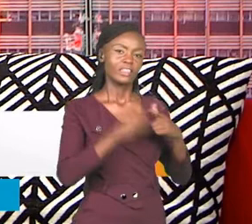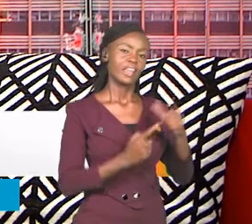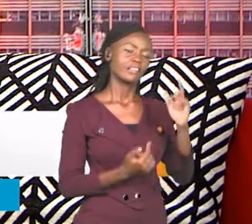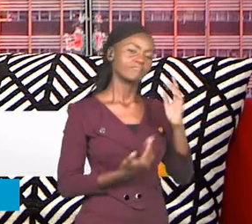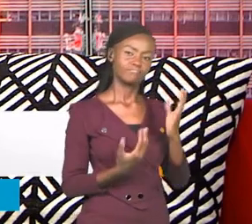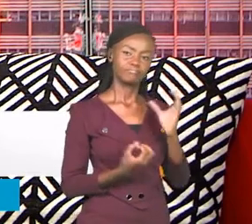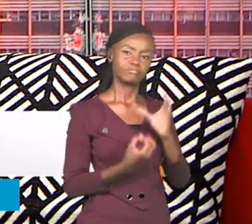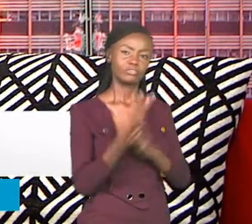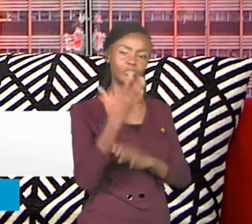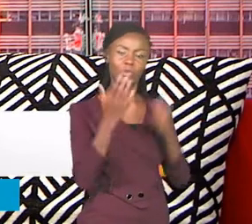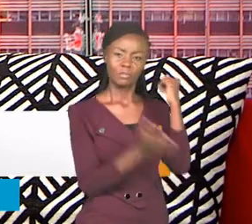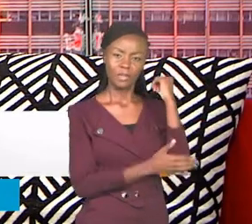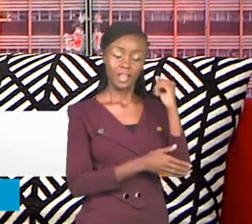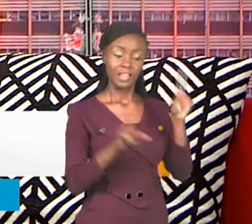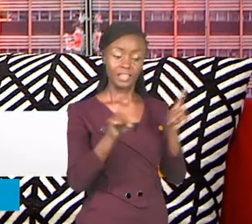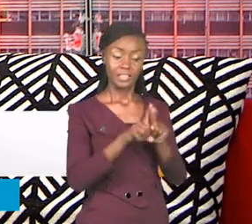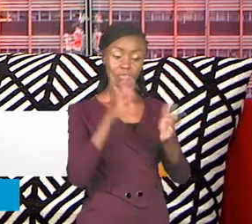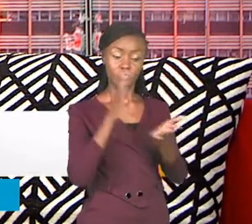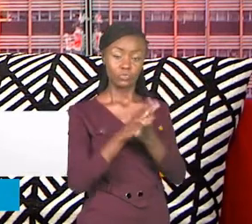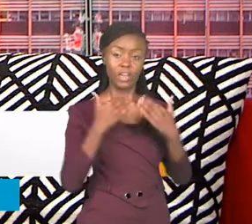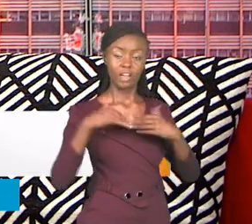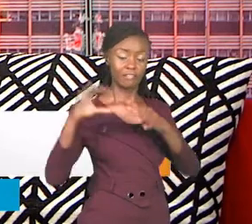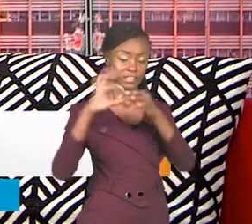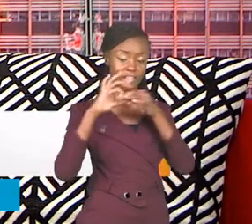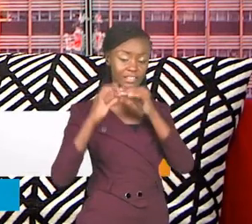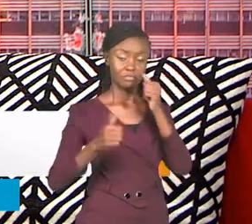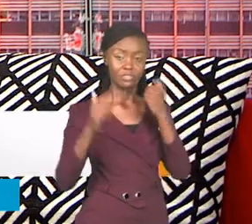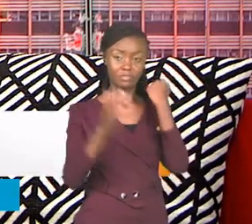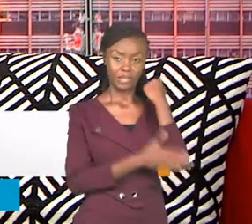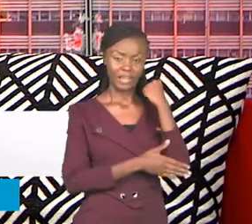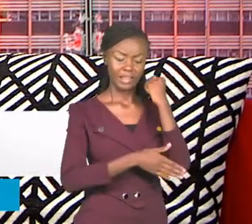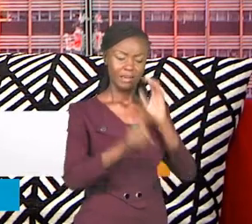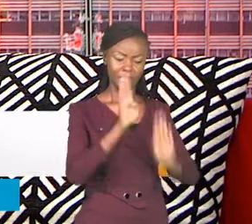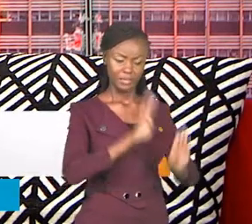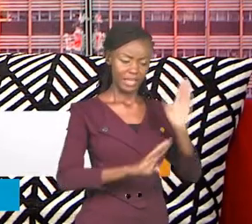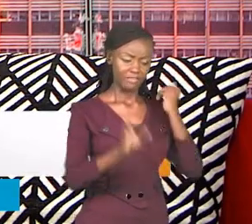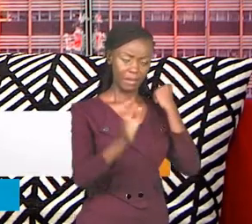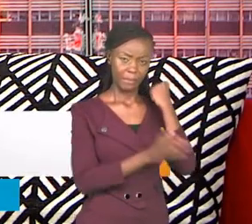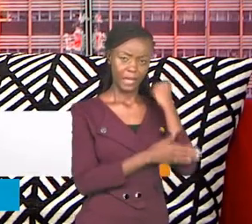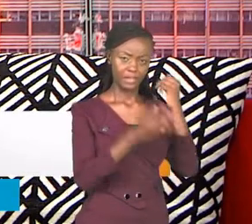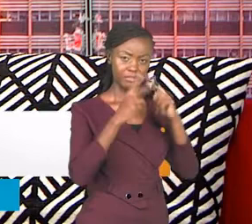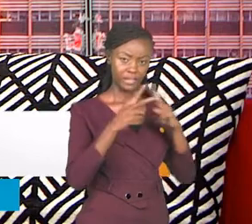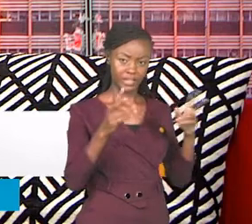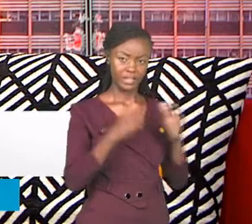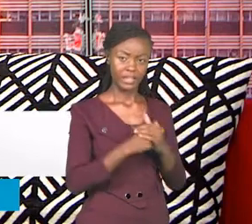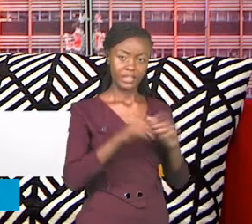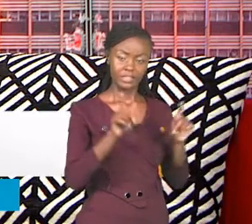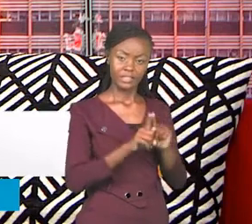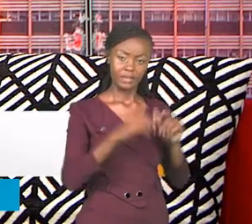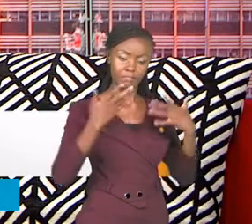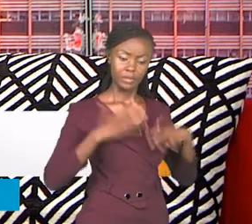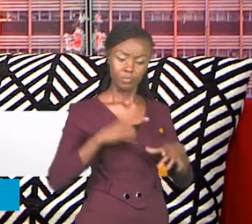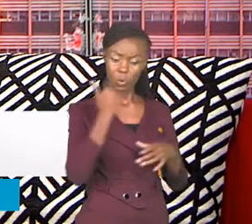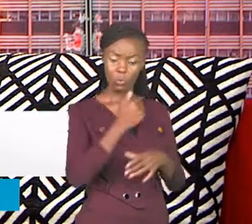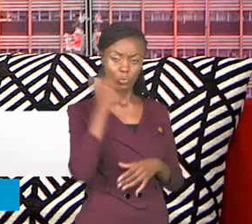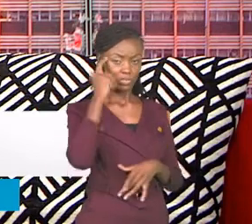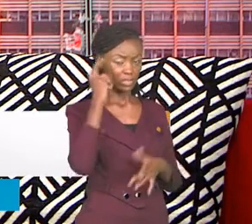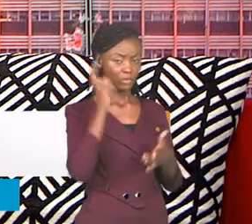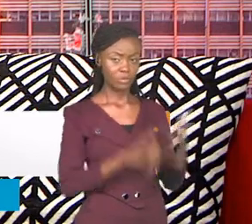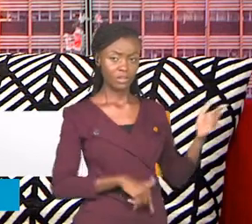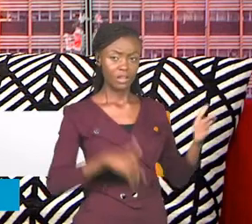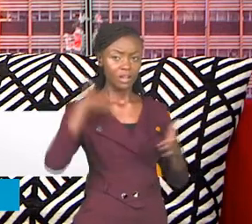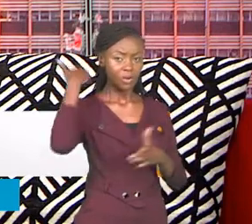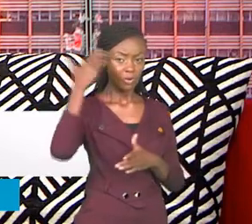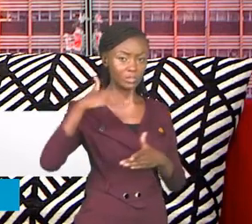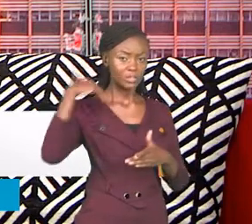There is a bad culture. I'll just say it's a behavior, just bad behavior among the private motorists, who sometimes think always